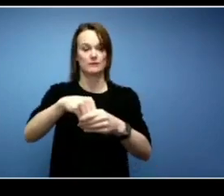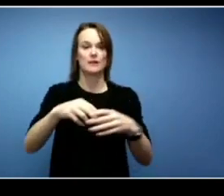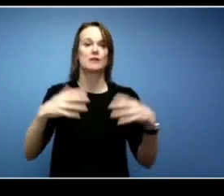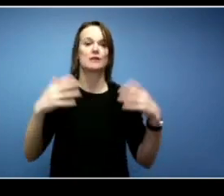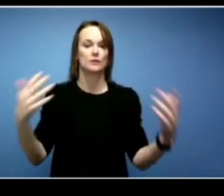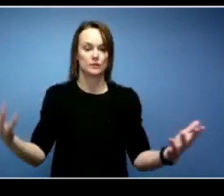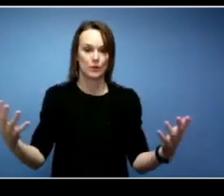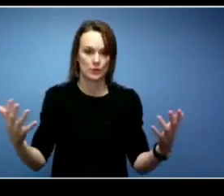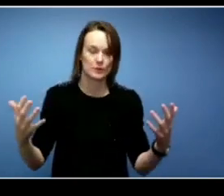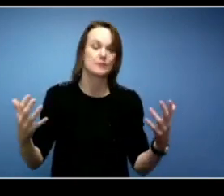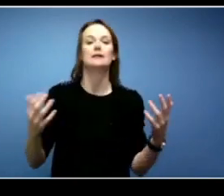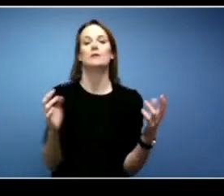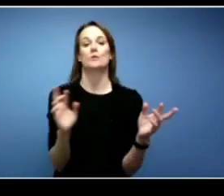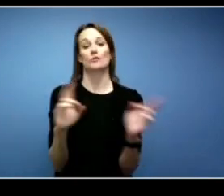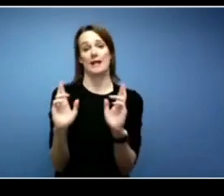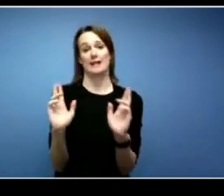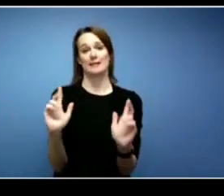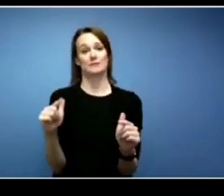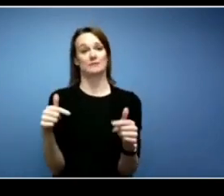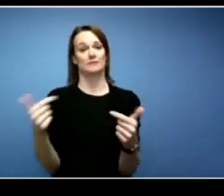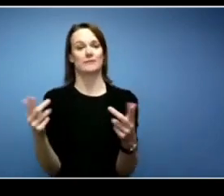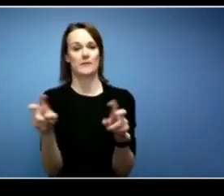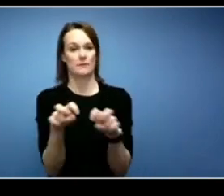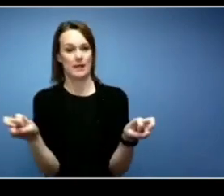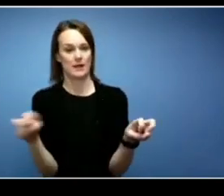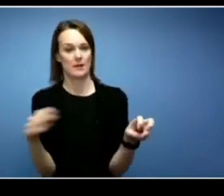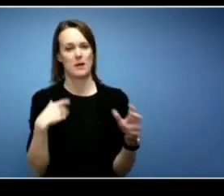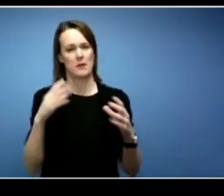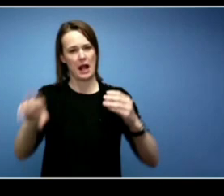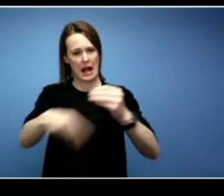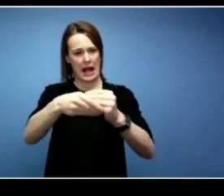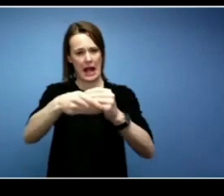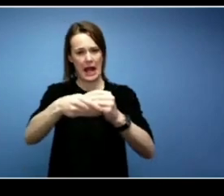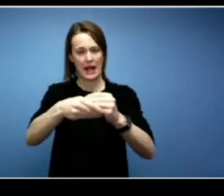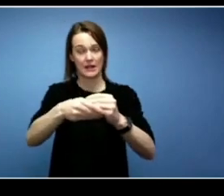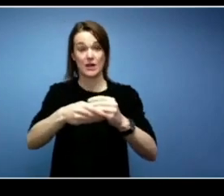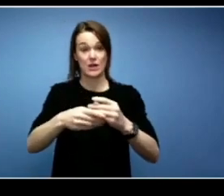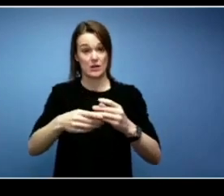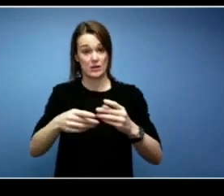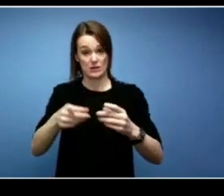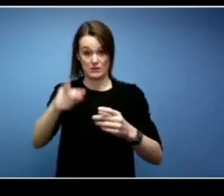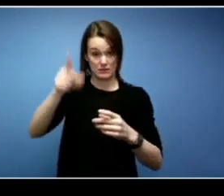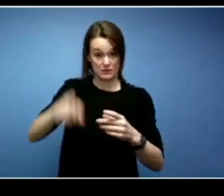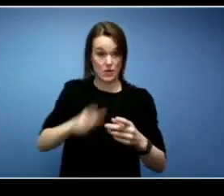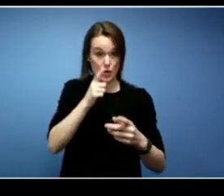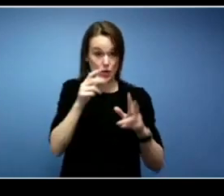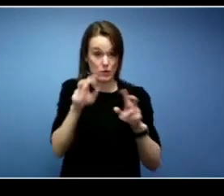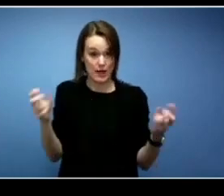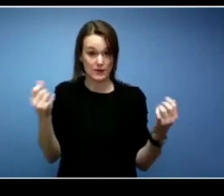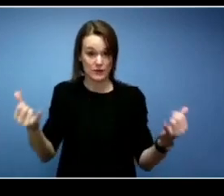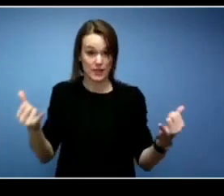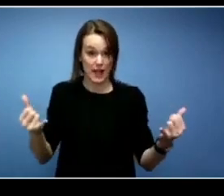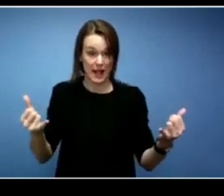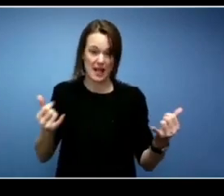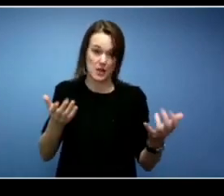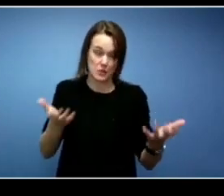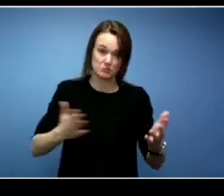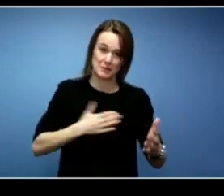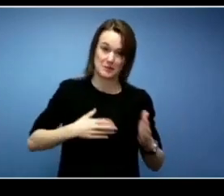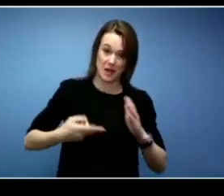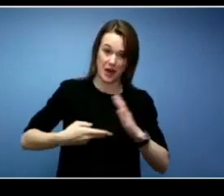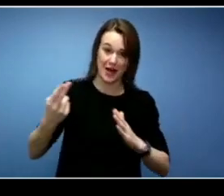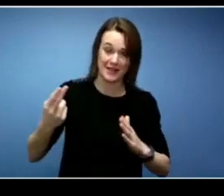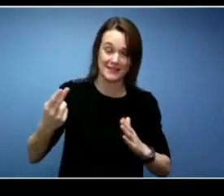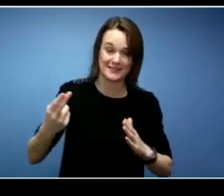to our panel, I want to just add that we ask them to be frank about their experiences as entrepreneurs. And so after you hear about the